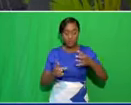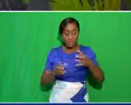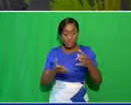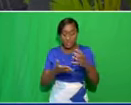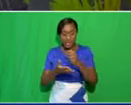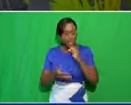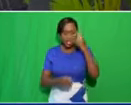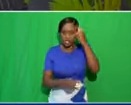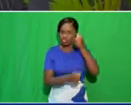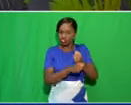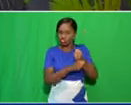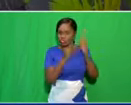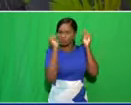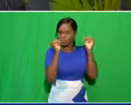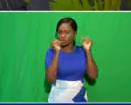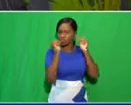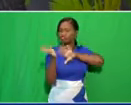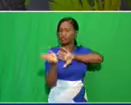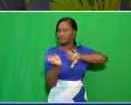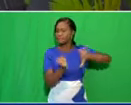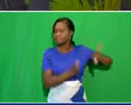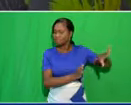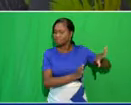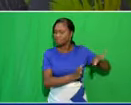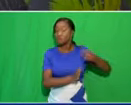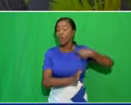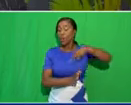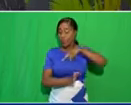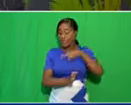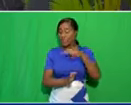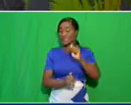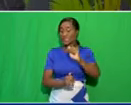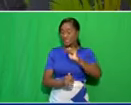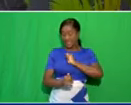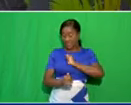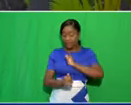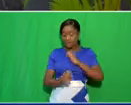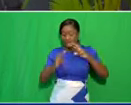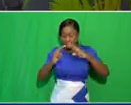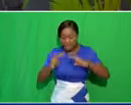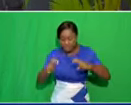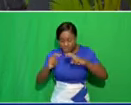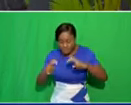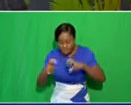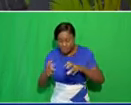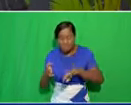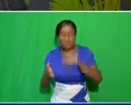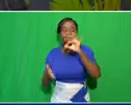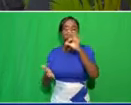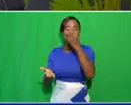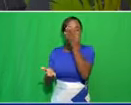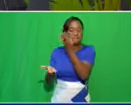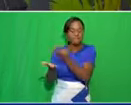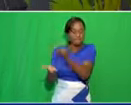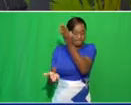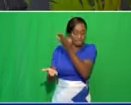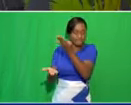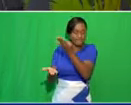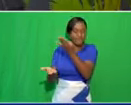them. We don't trust institutions in Trinidad. And we reanalyzed the raw data. And so all the data